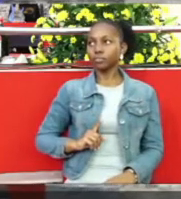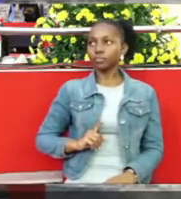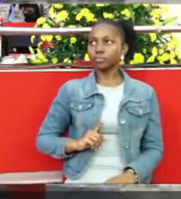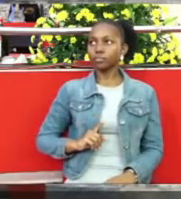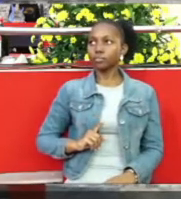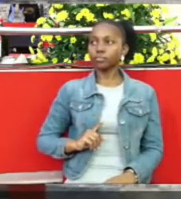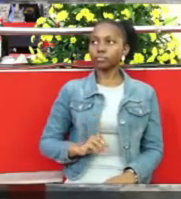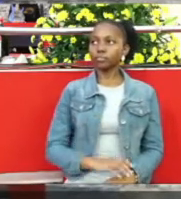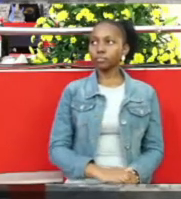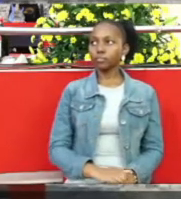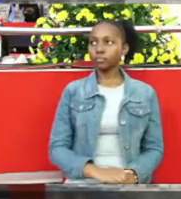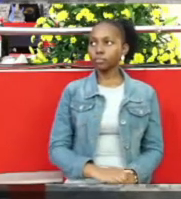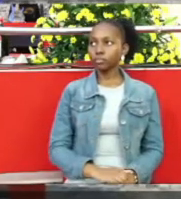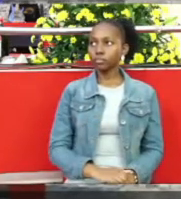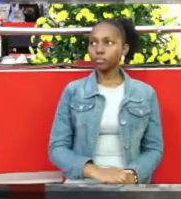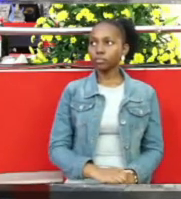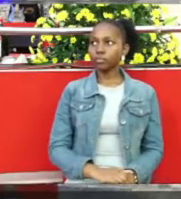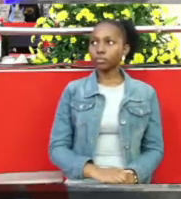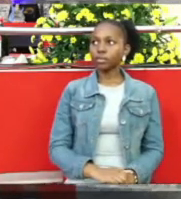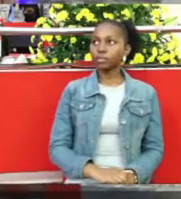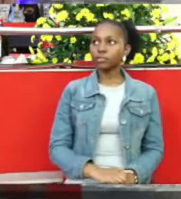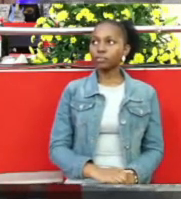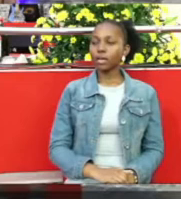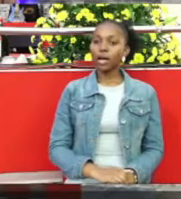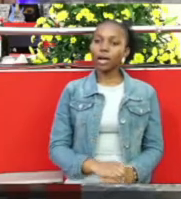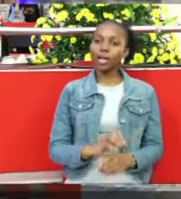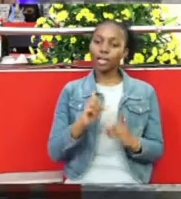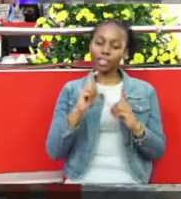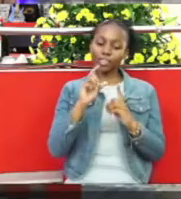looked on with favor.